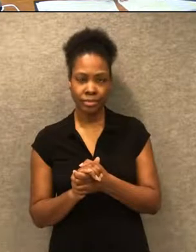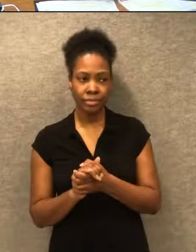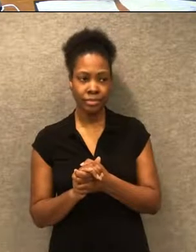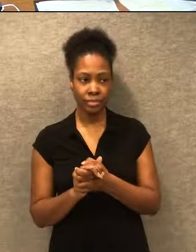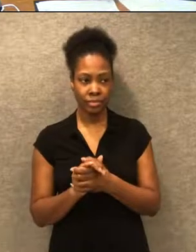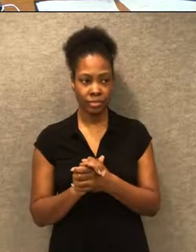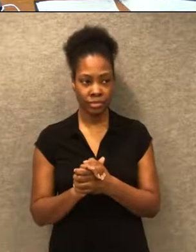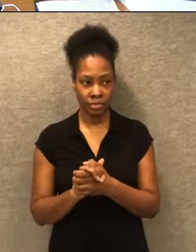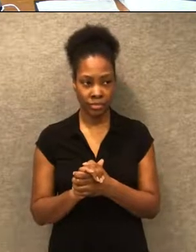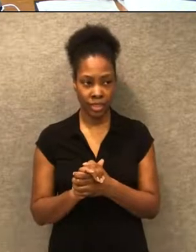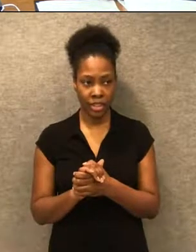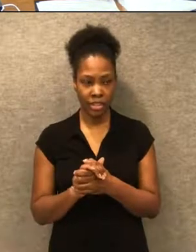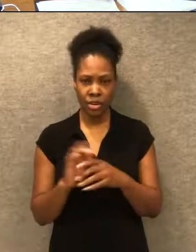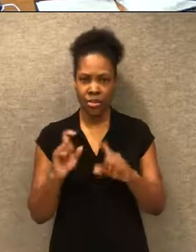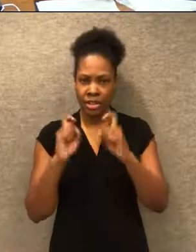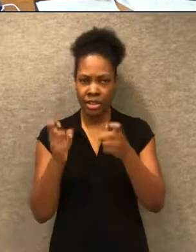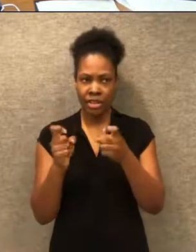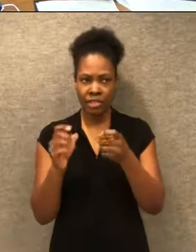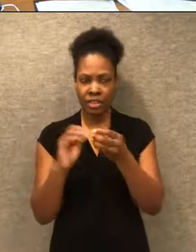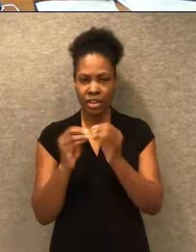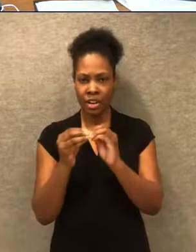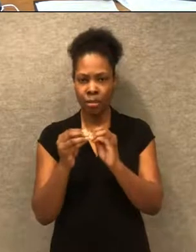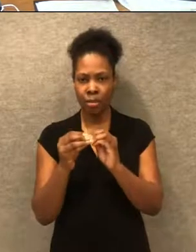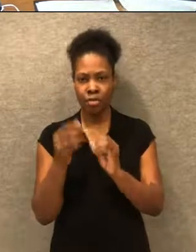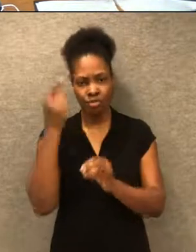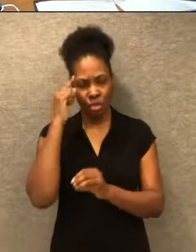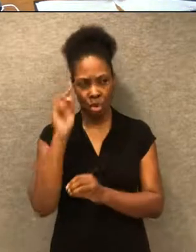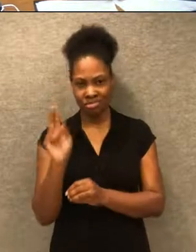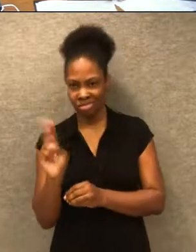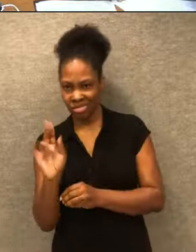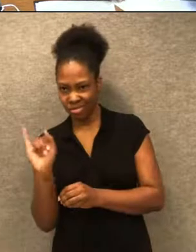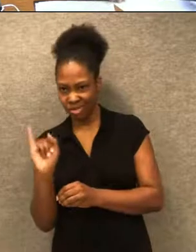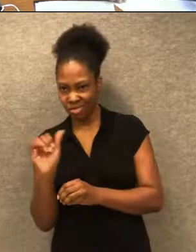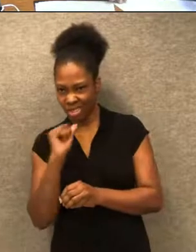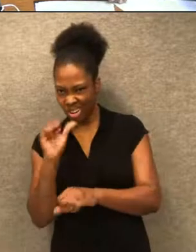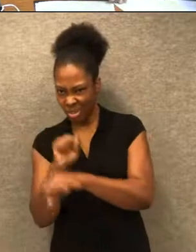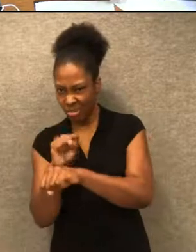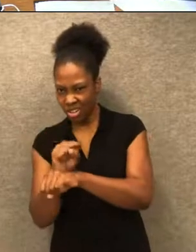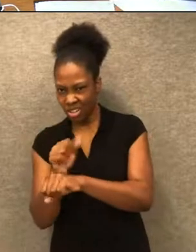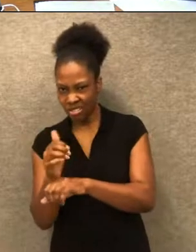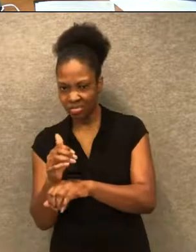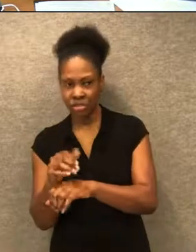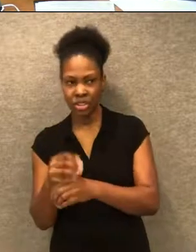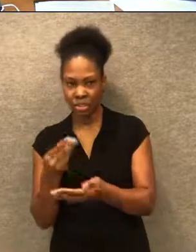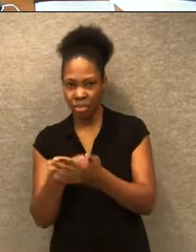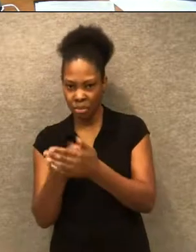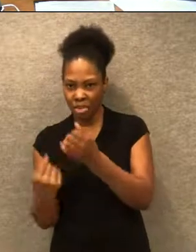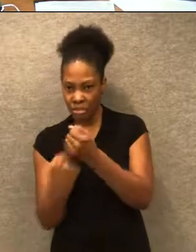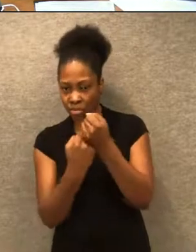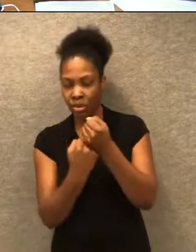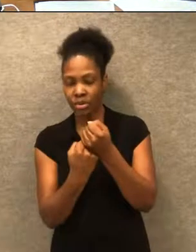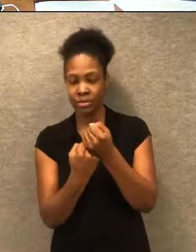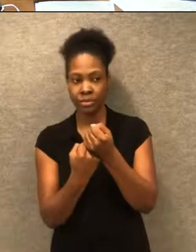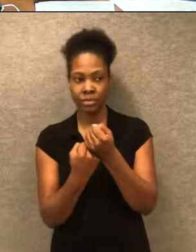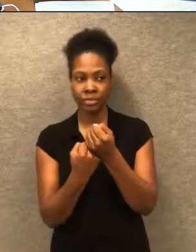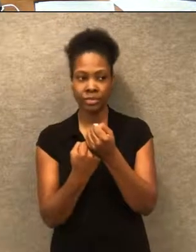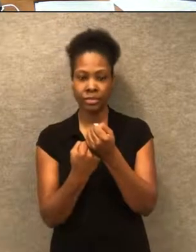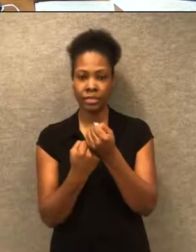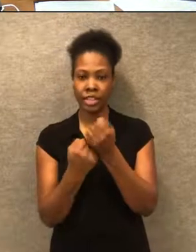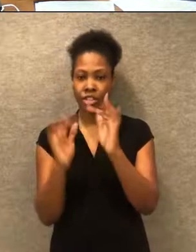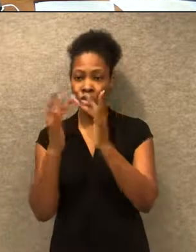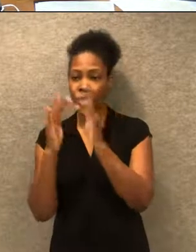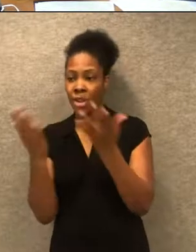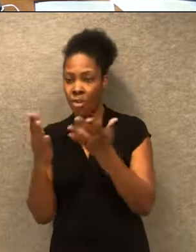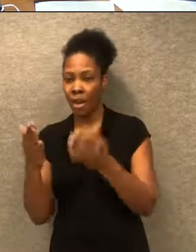complaint? Let me get that number very quickly. Just hold up. So for we have a website,